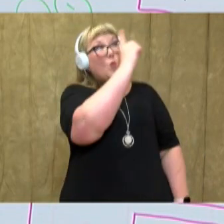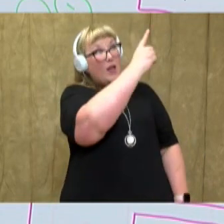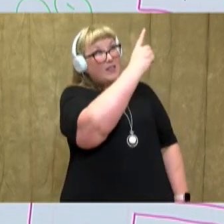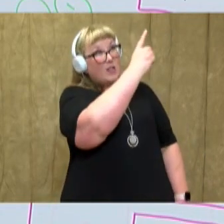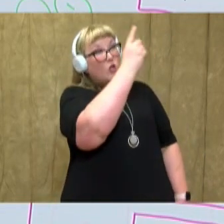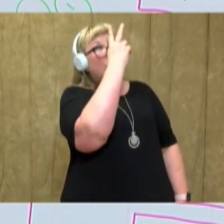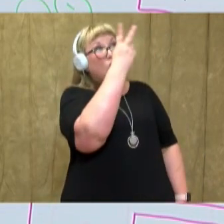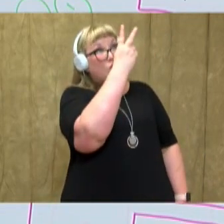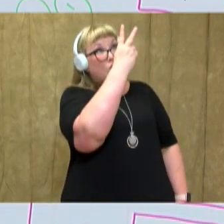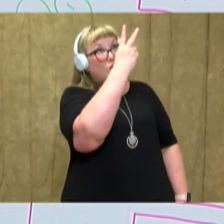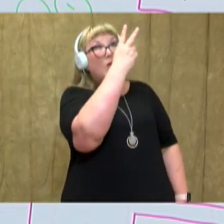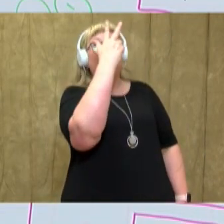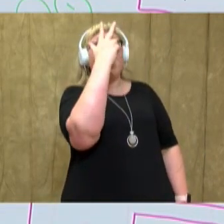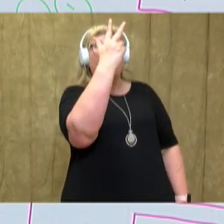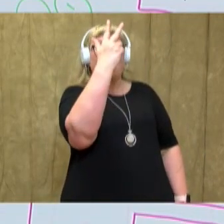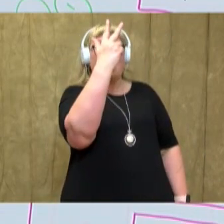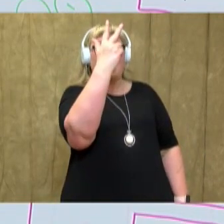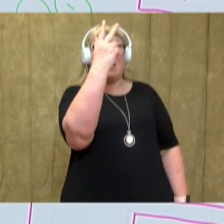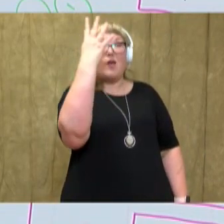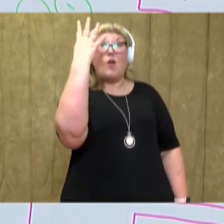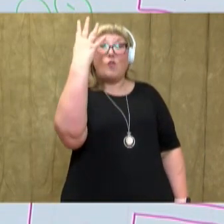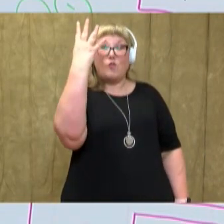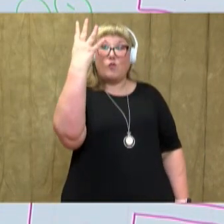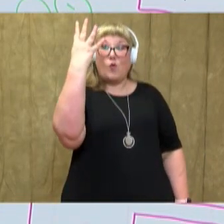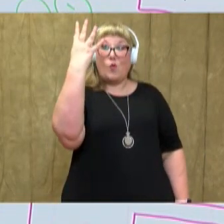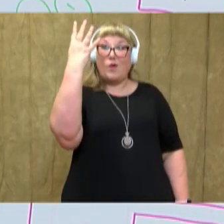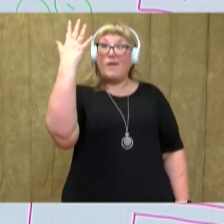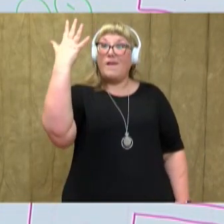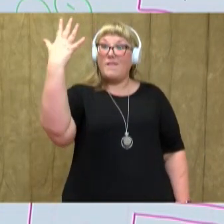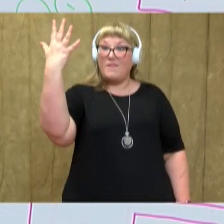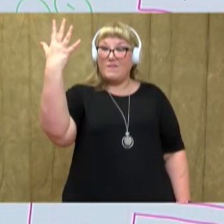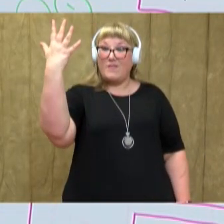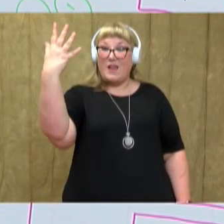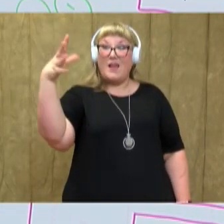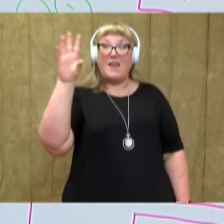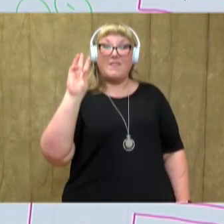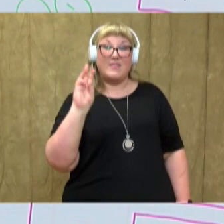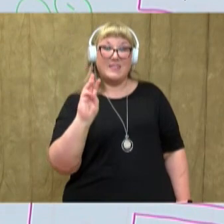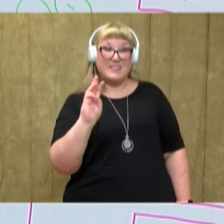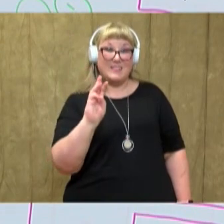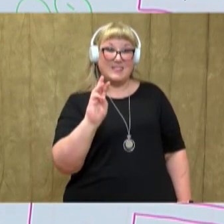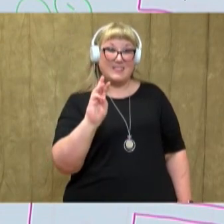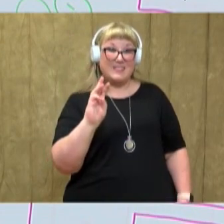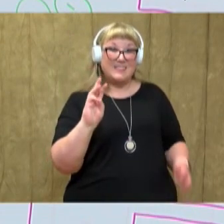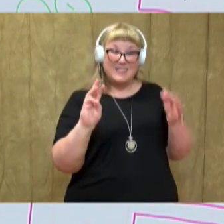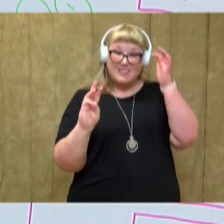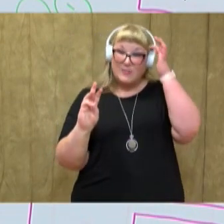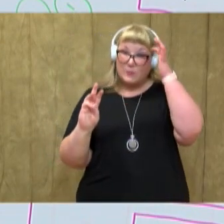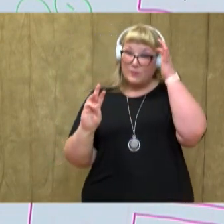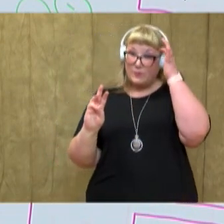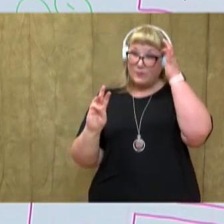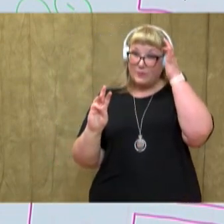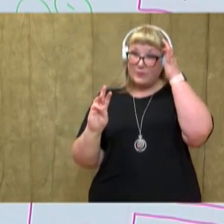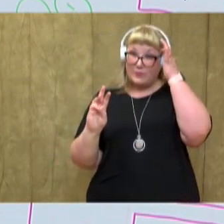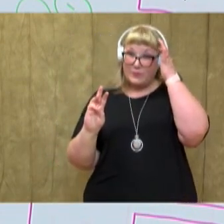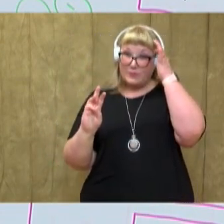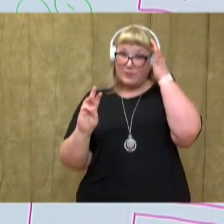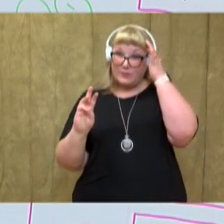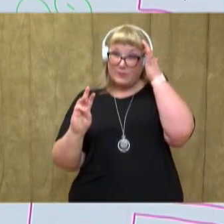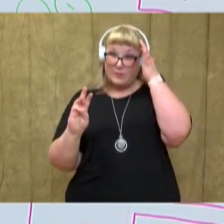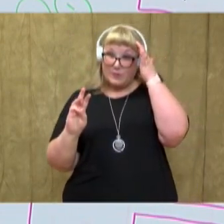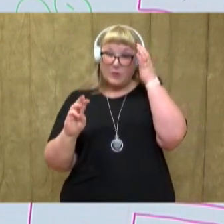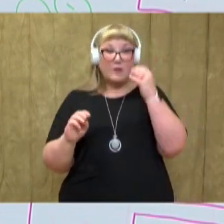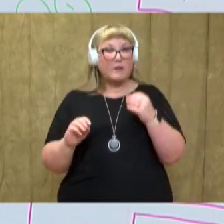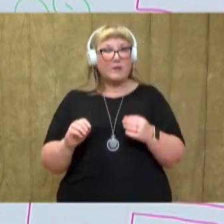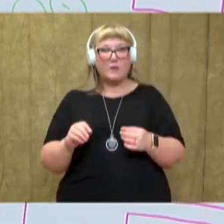1, 2, 3, 4, 5, 6. Excellent job. Once again,